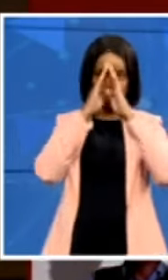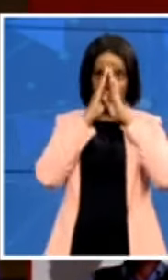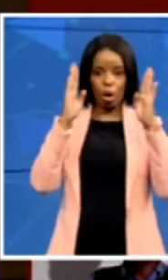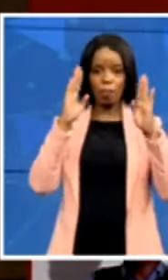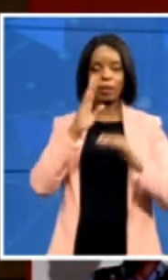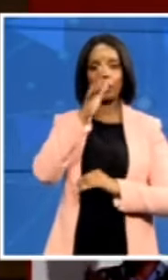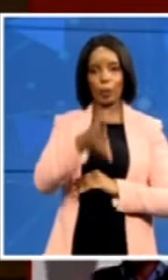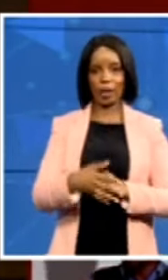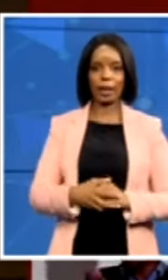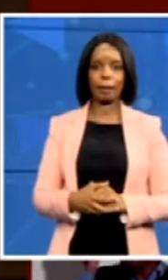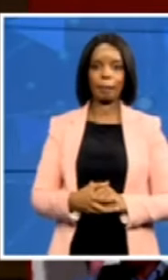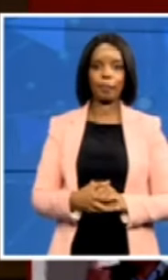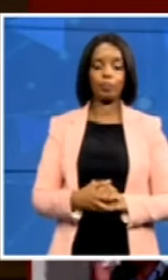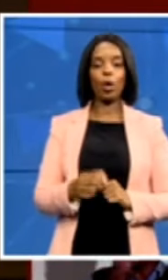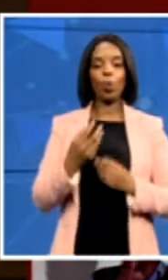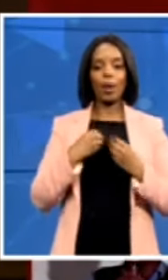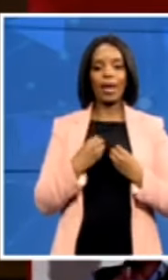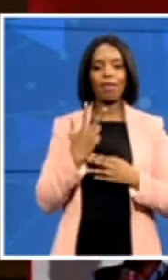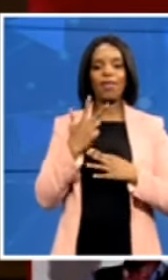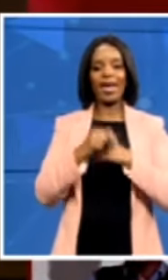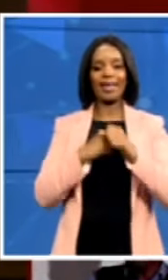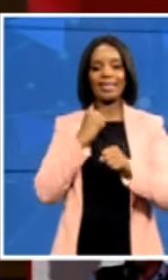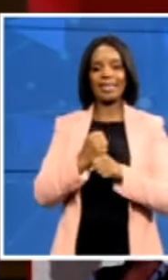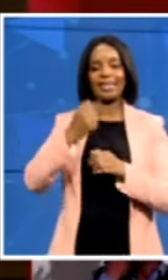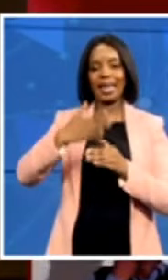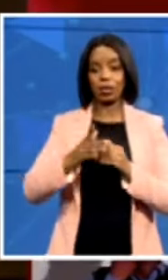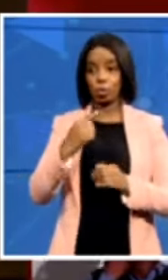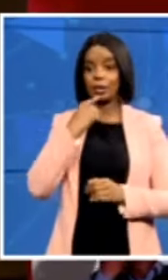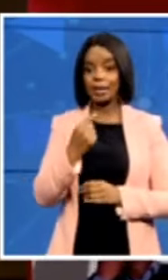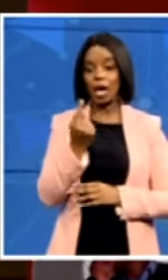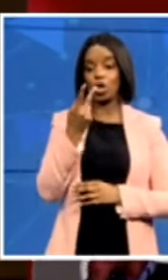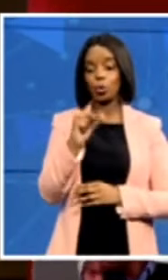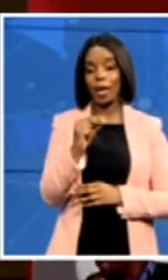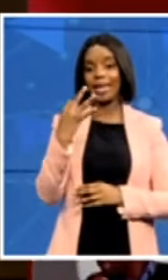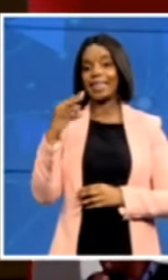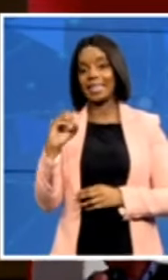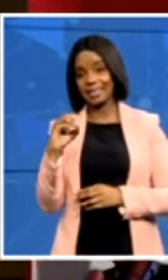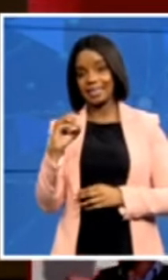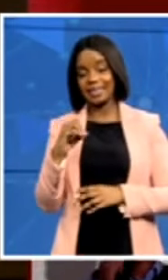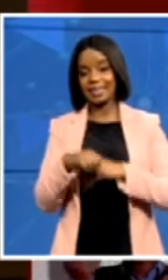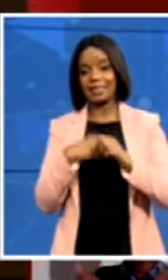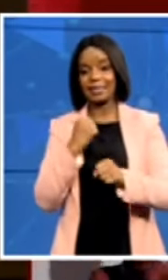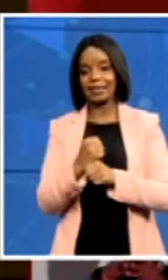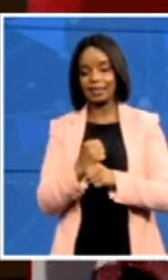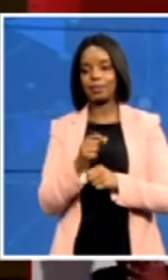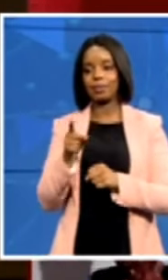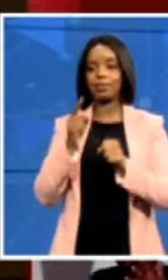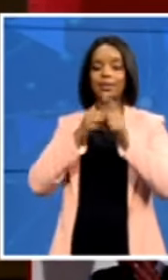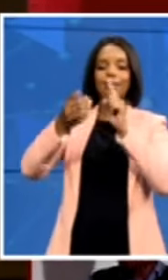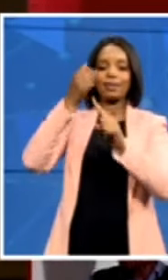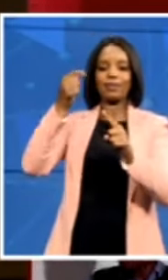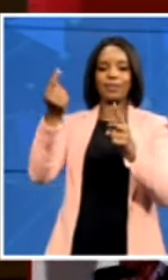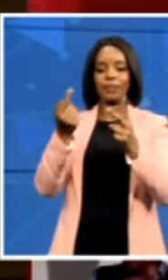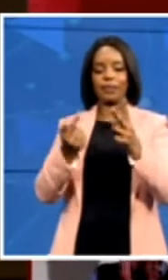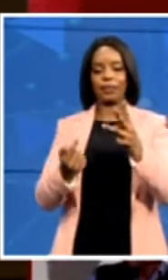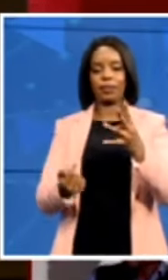said by 2030 or thereabout, we will achieve the following. Now, economists and analysts are saying that we